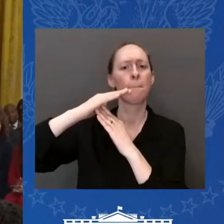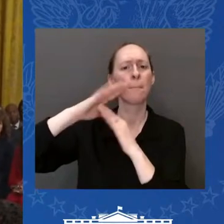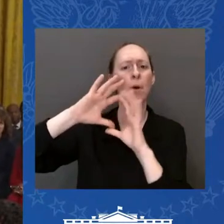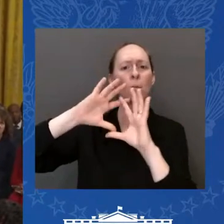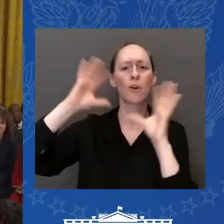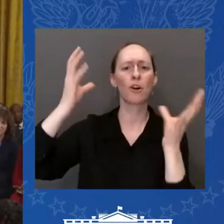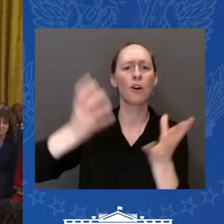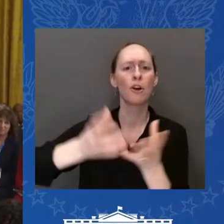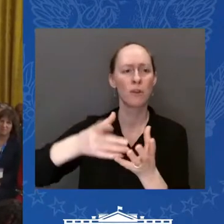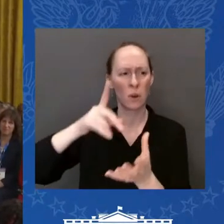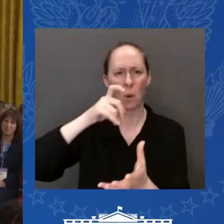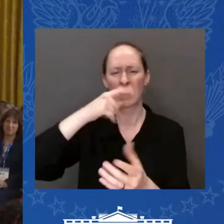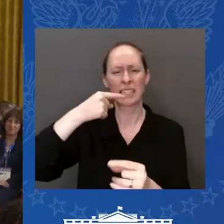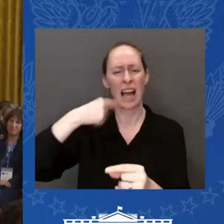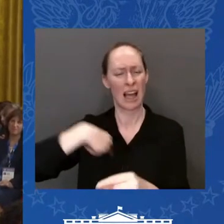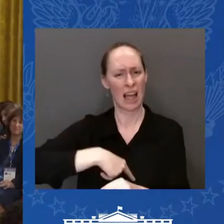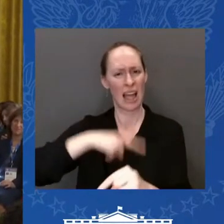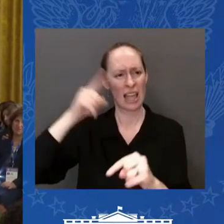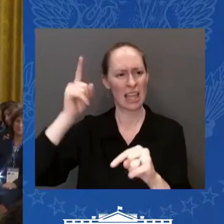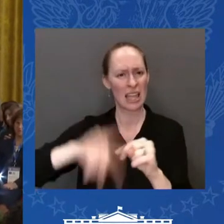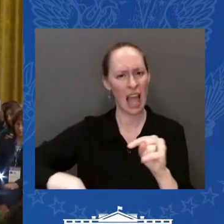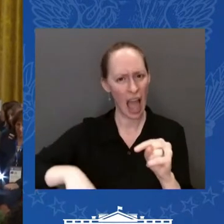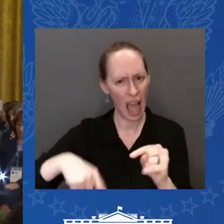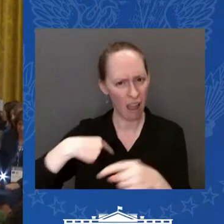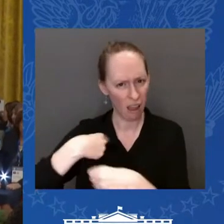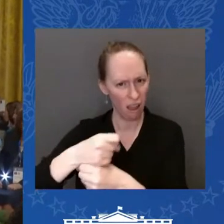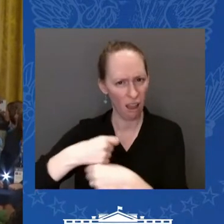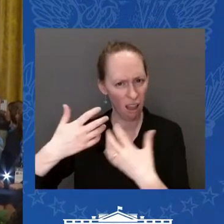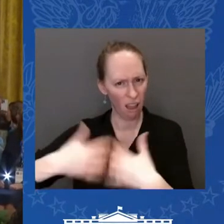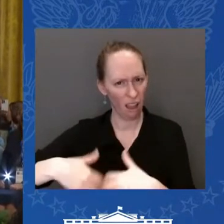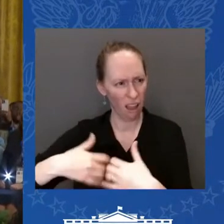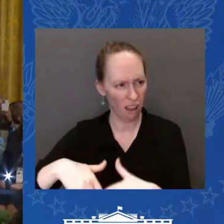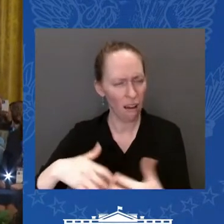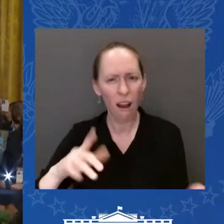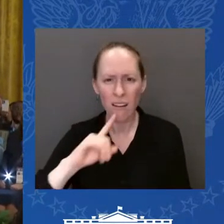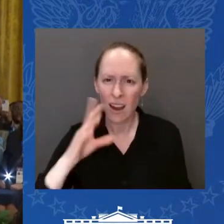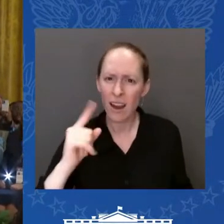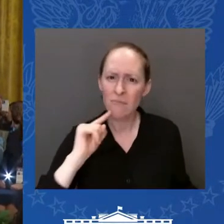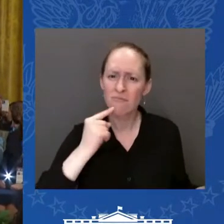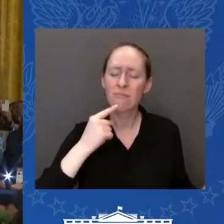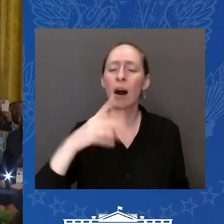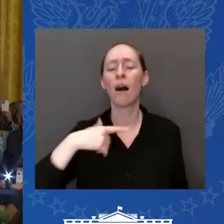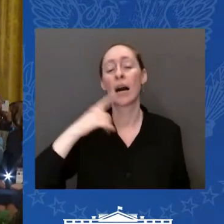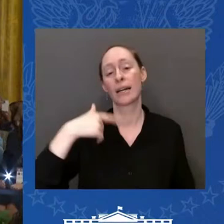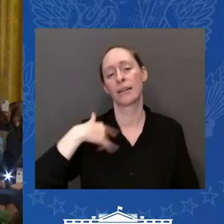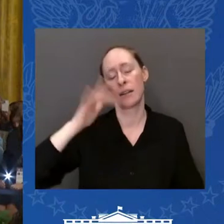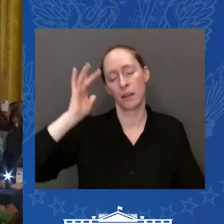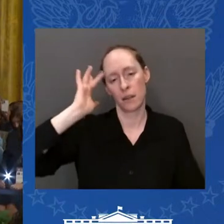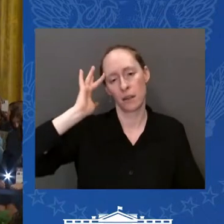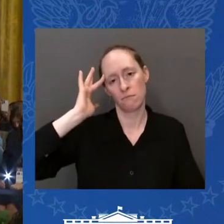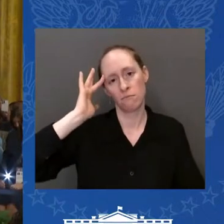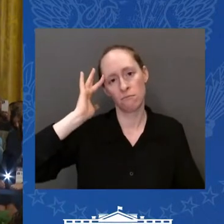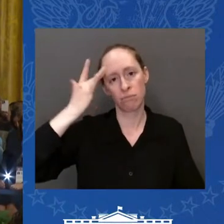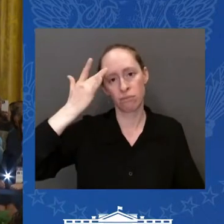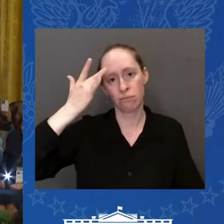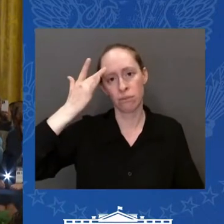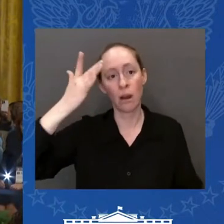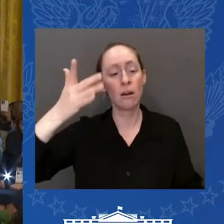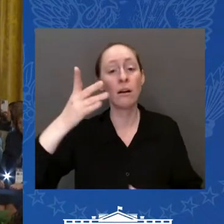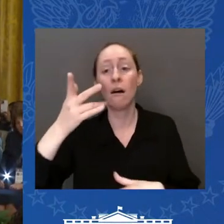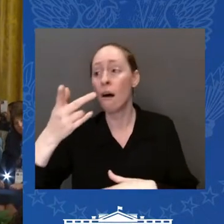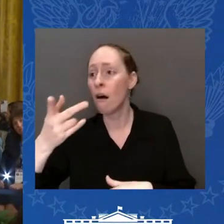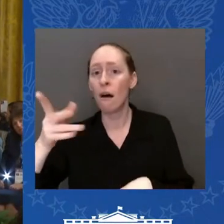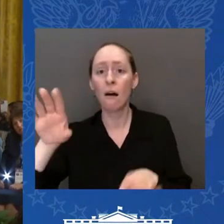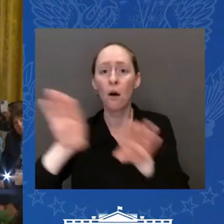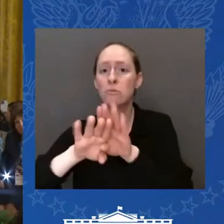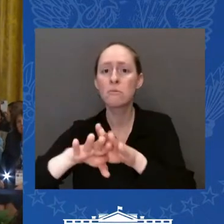I got so sick and tired of us exporting jobs and importing product. We're now importing jobs and exporting